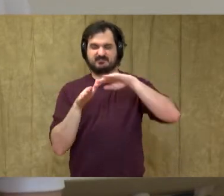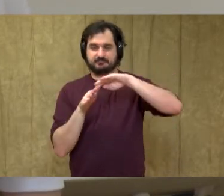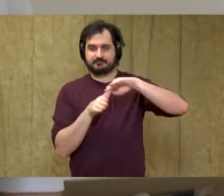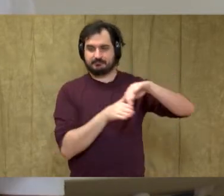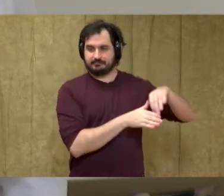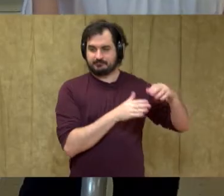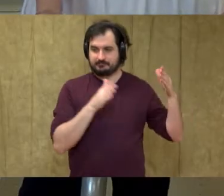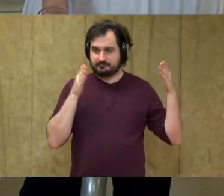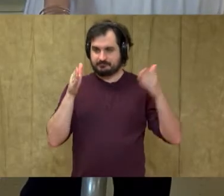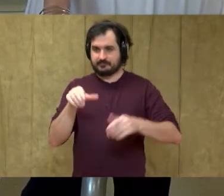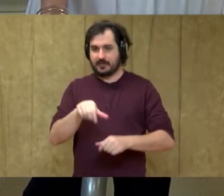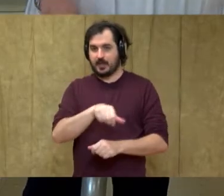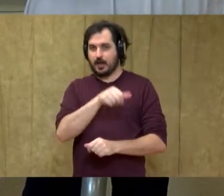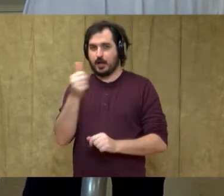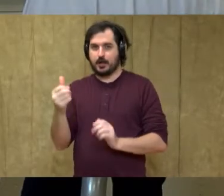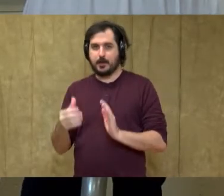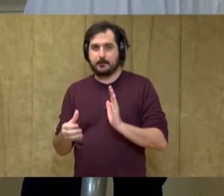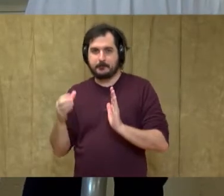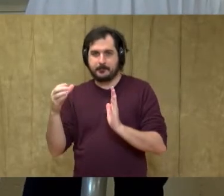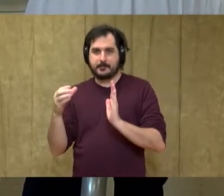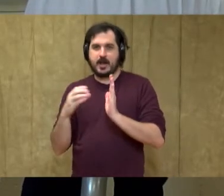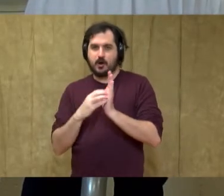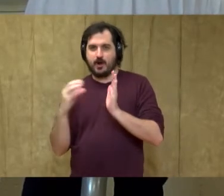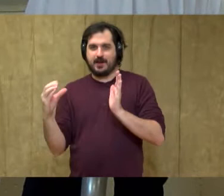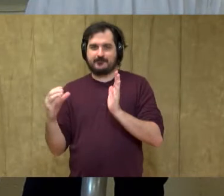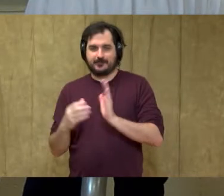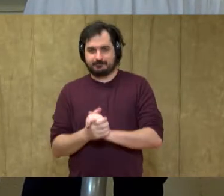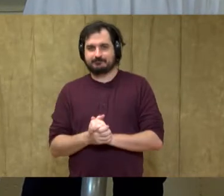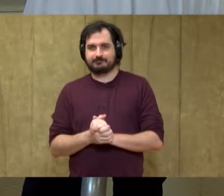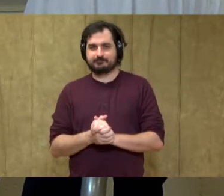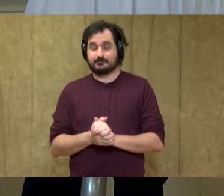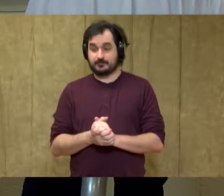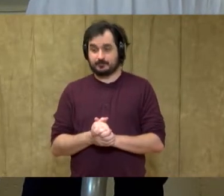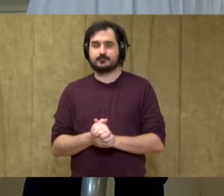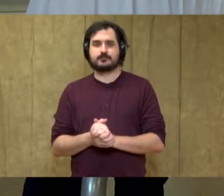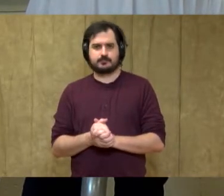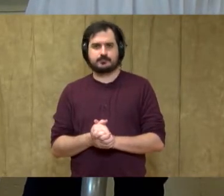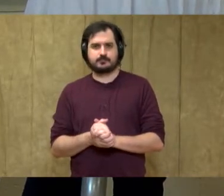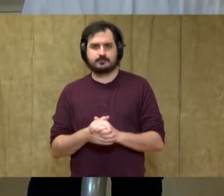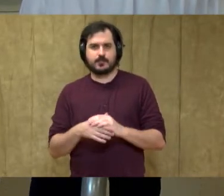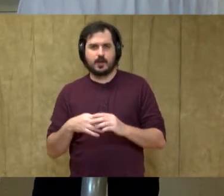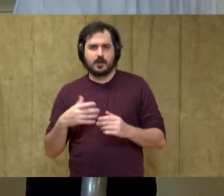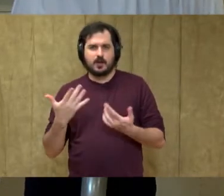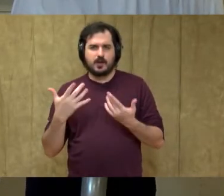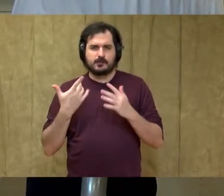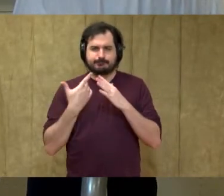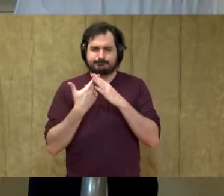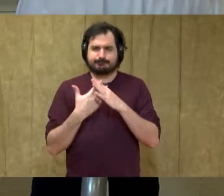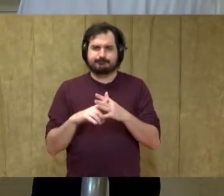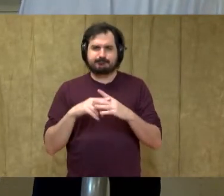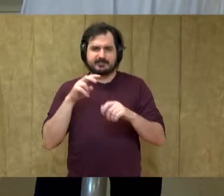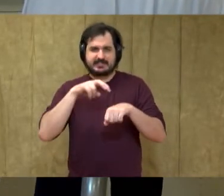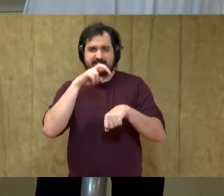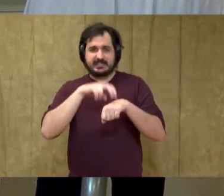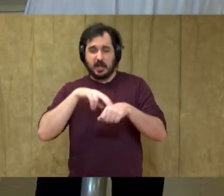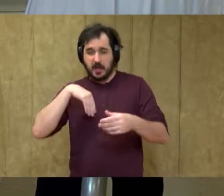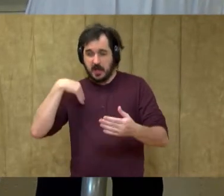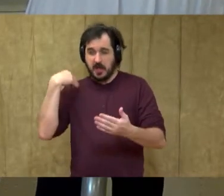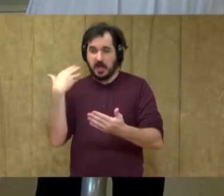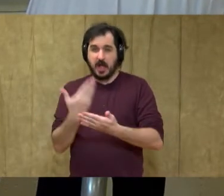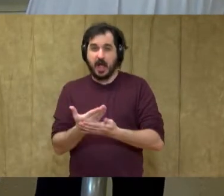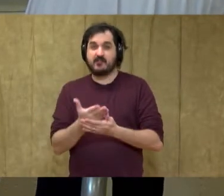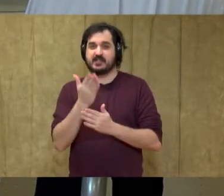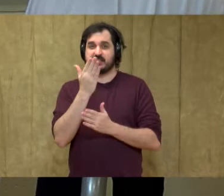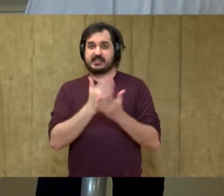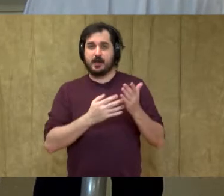Early on, some Europeans shunned the potato. When you shun something, you push it away. You decide,